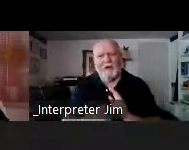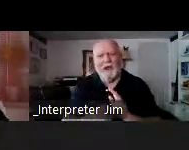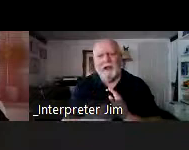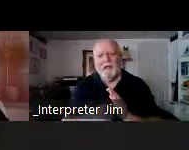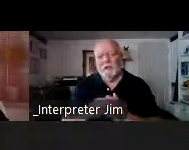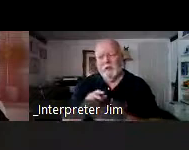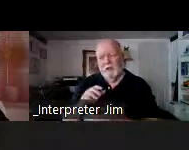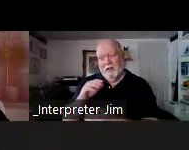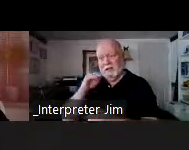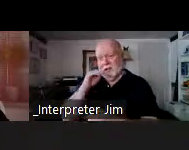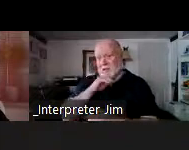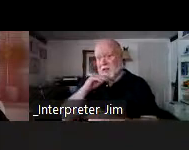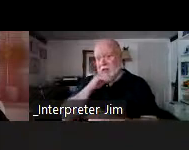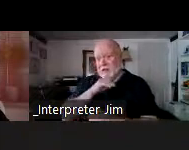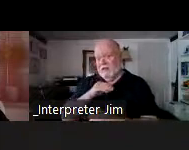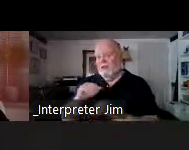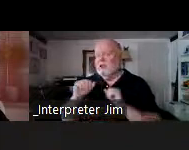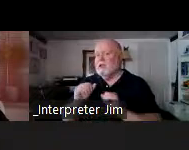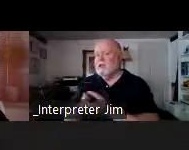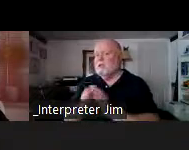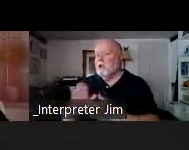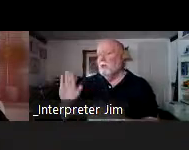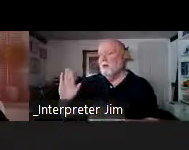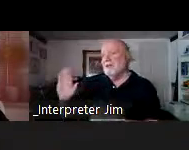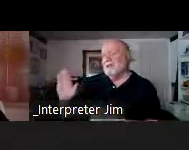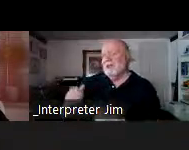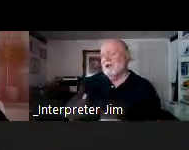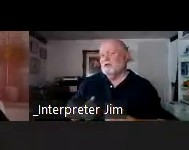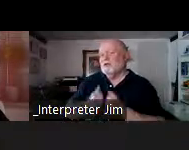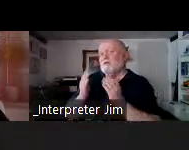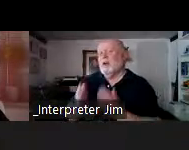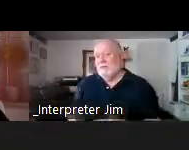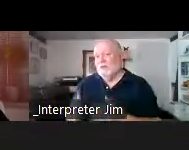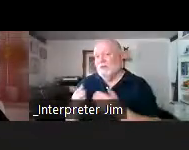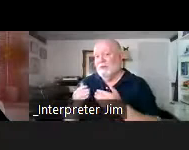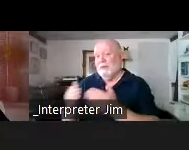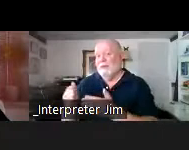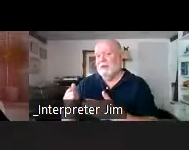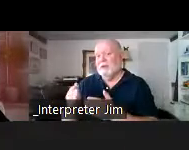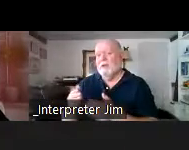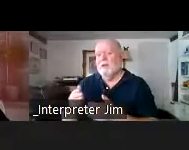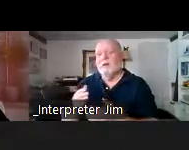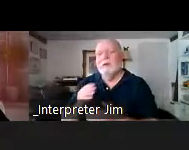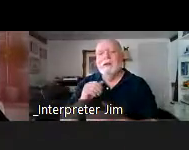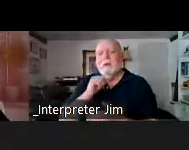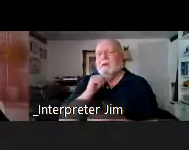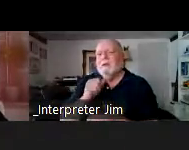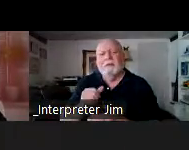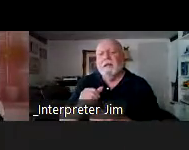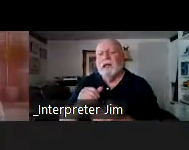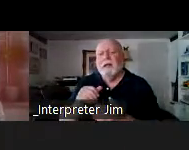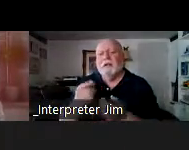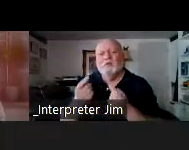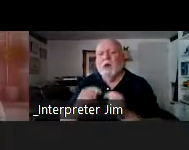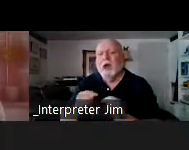survival mechanism for folks, and it's not about, you know, not about them doing something to us particularly, but